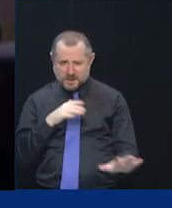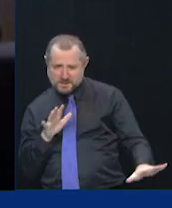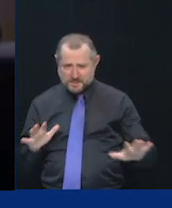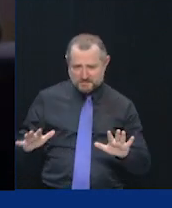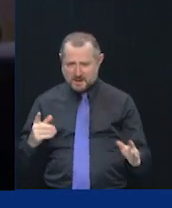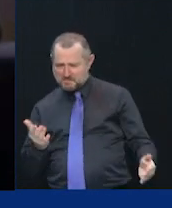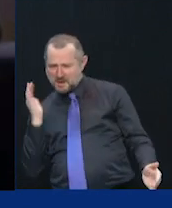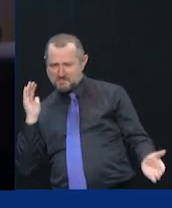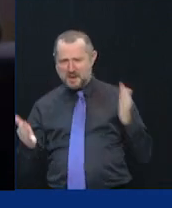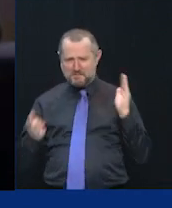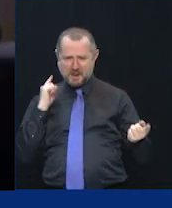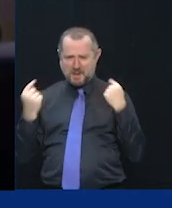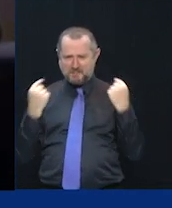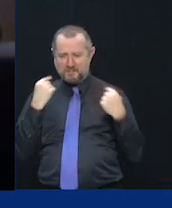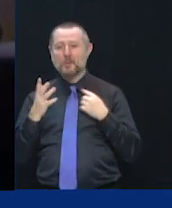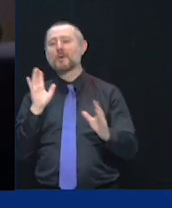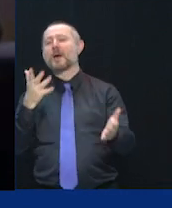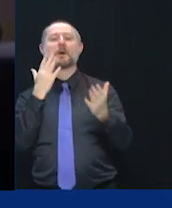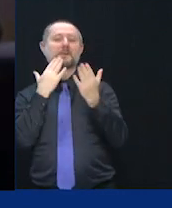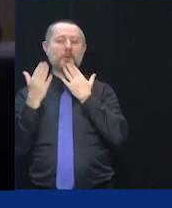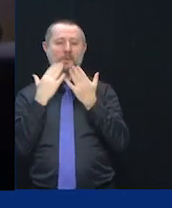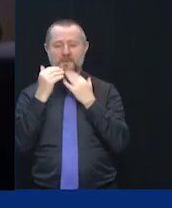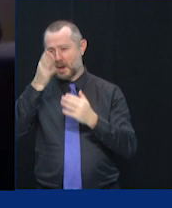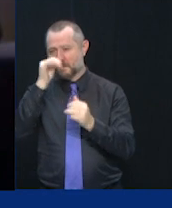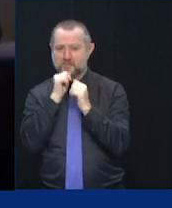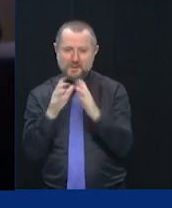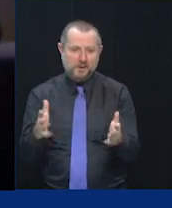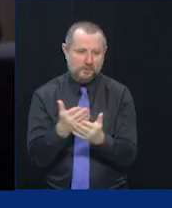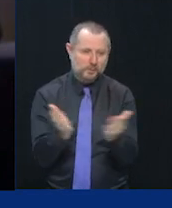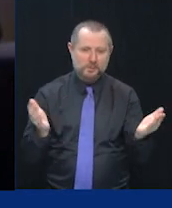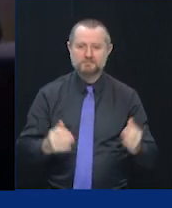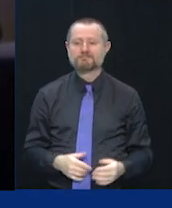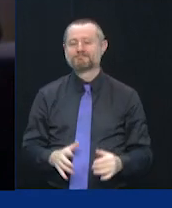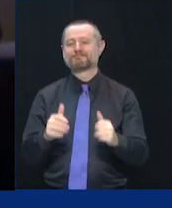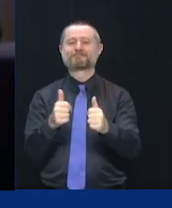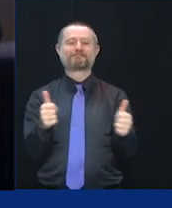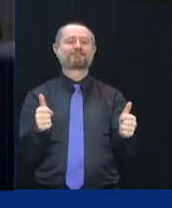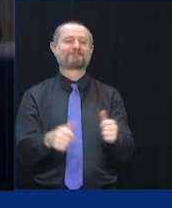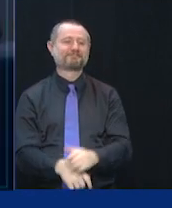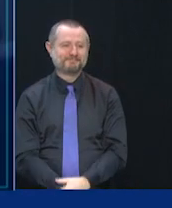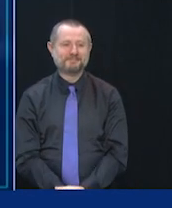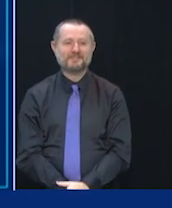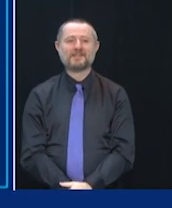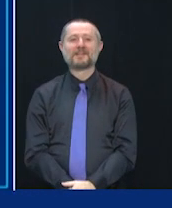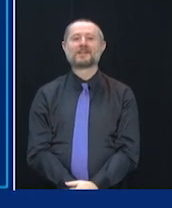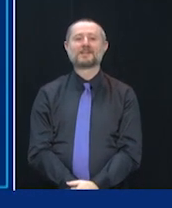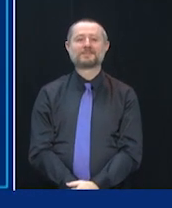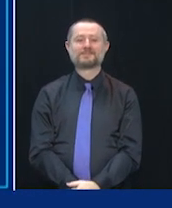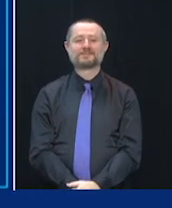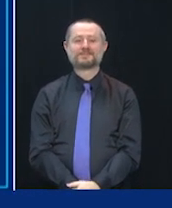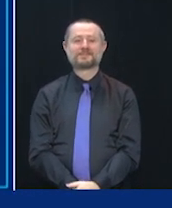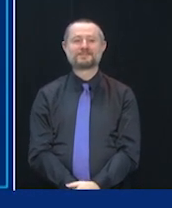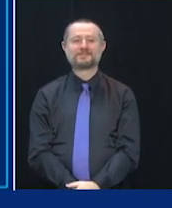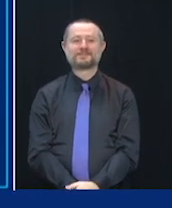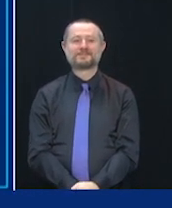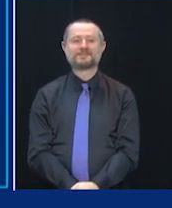Thank you all very much. God bless you. Thank you very much. I'll see you soon. Thank you. Thank you. Okay.